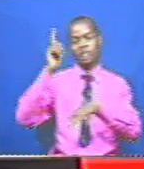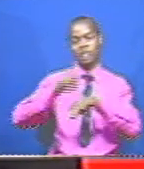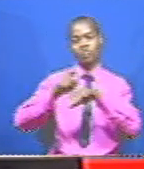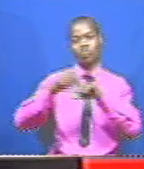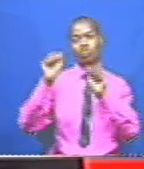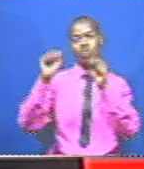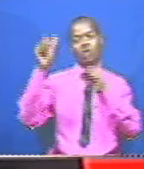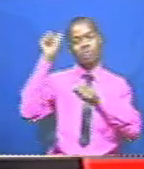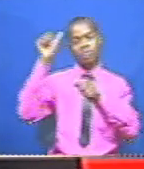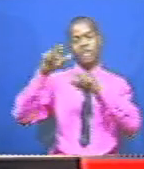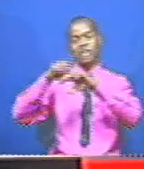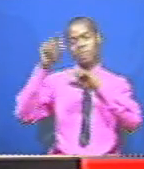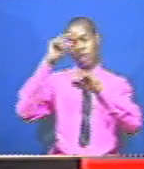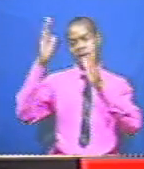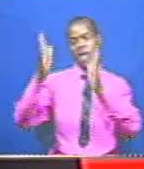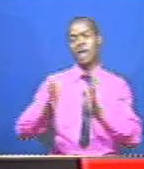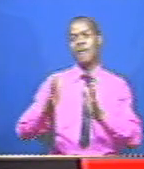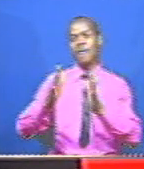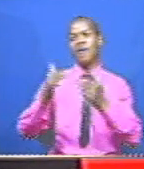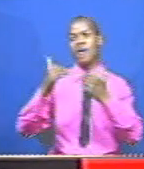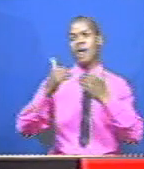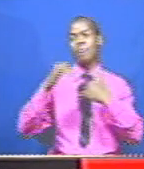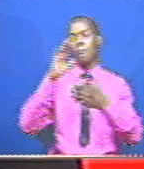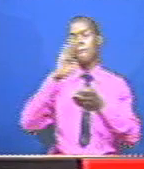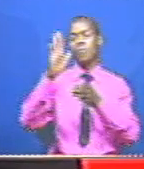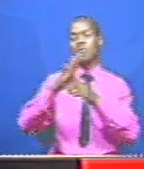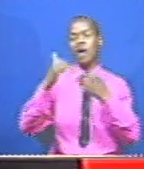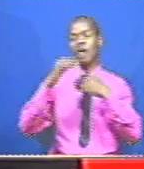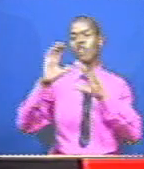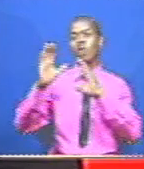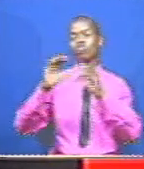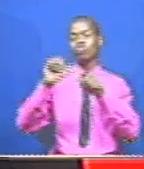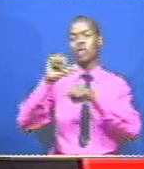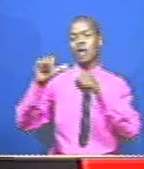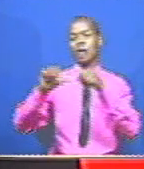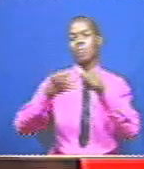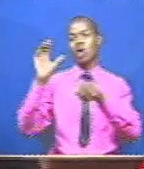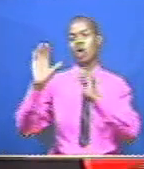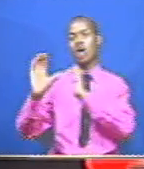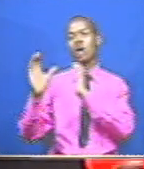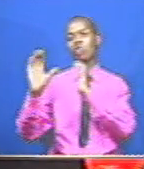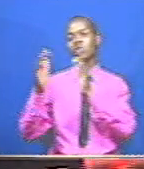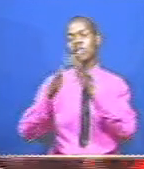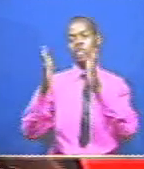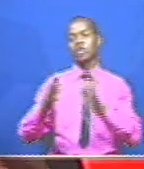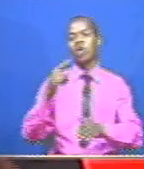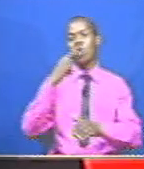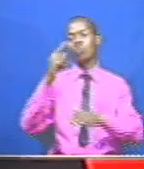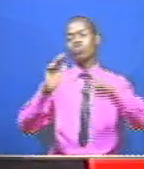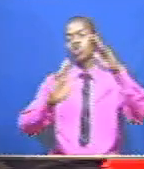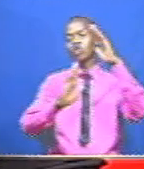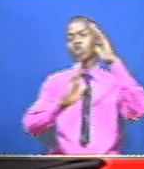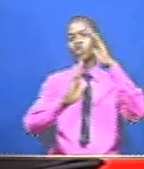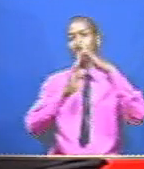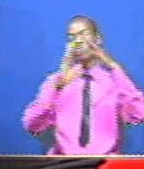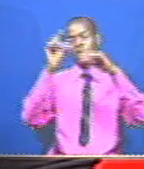in, there was a whole conversation about now county leadership. Yes. Who is supreme between a governor and a senator, and